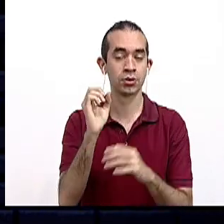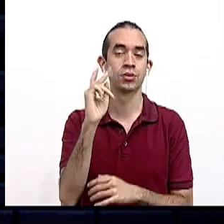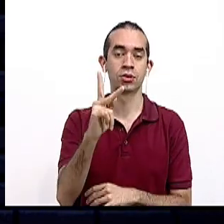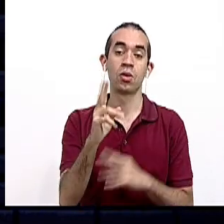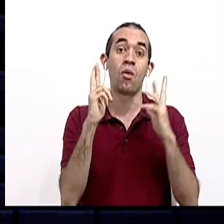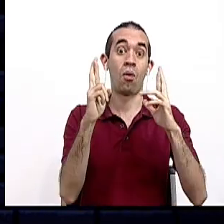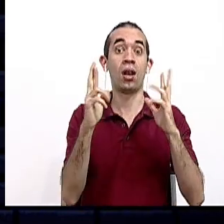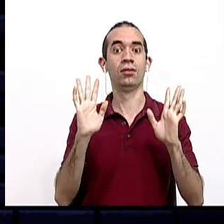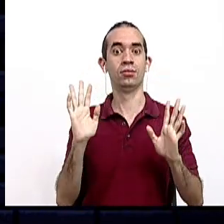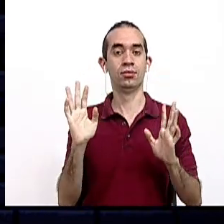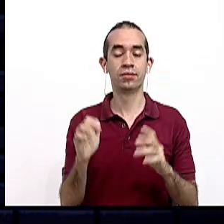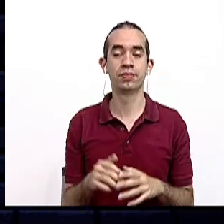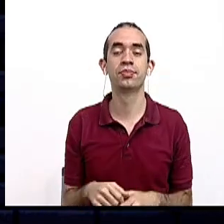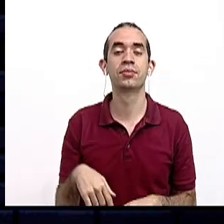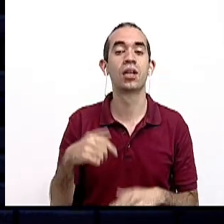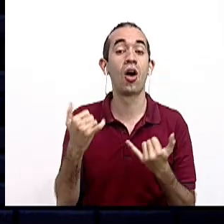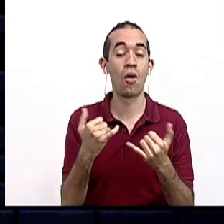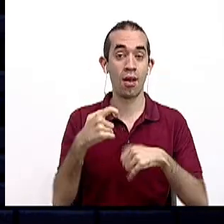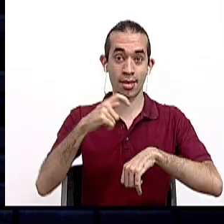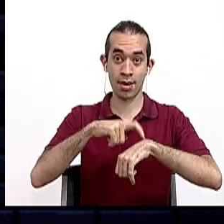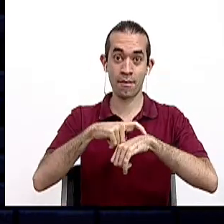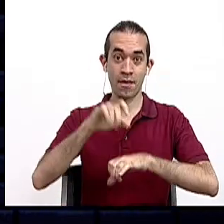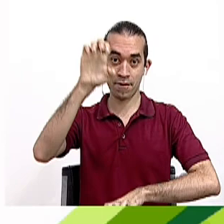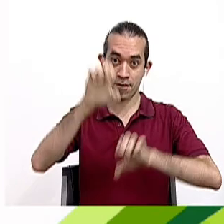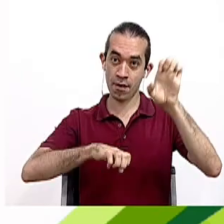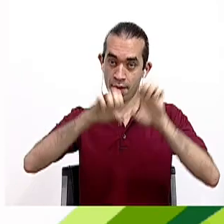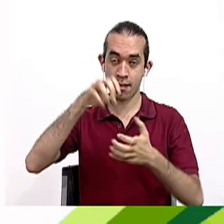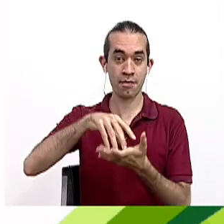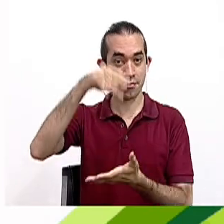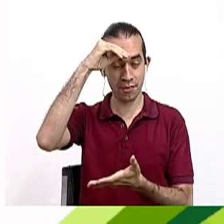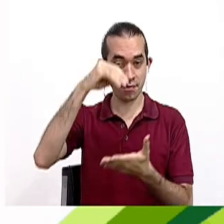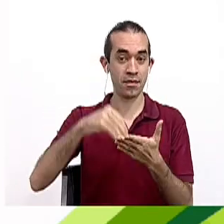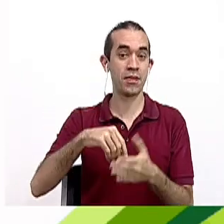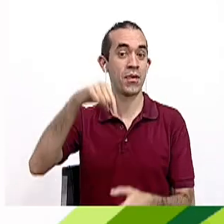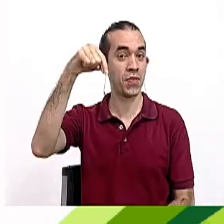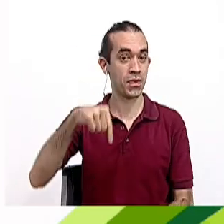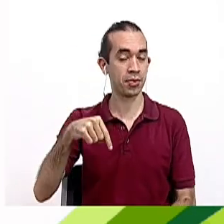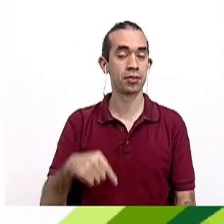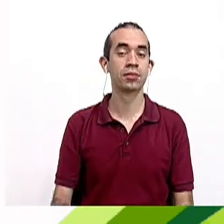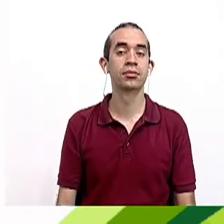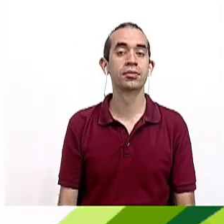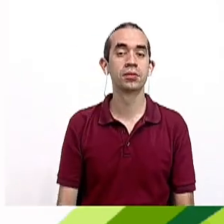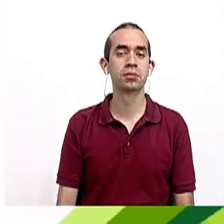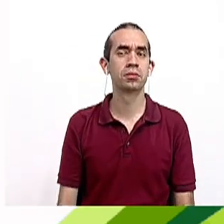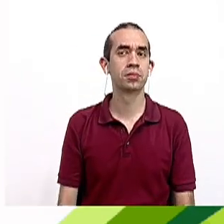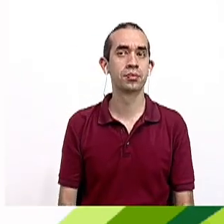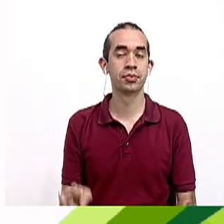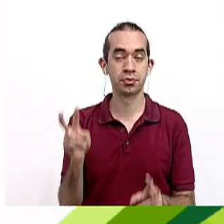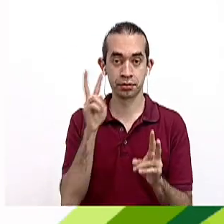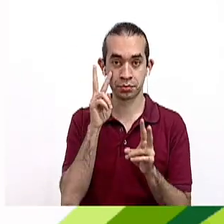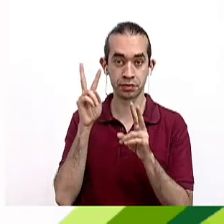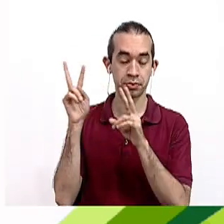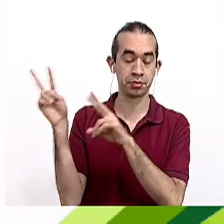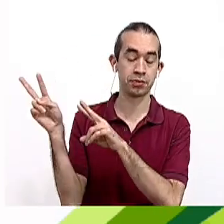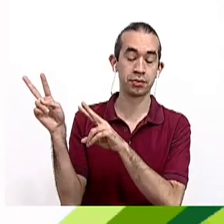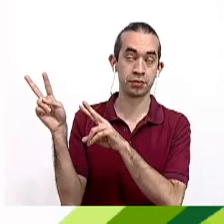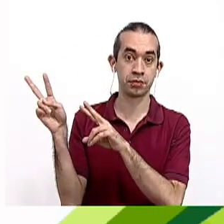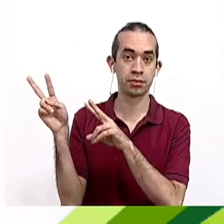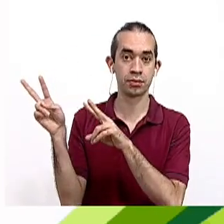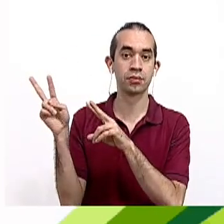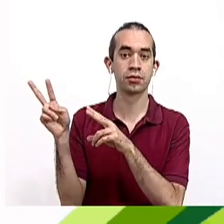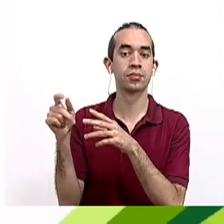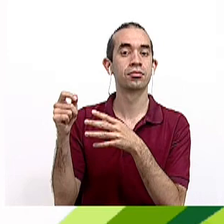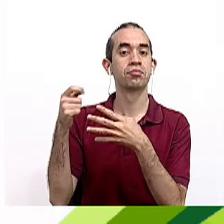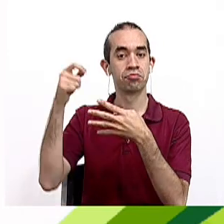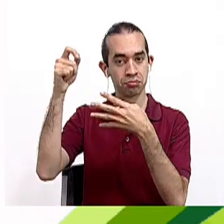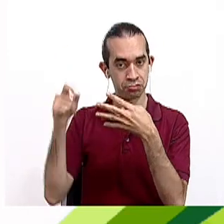hope you did. Now it's time to evaluate our learning for today. Let's look at the